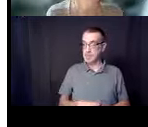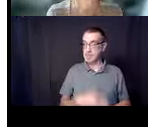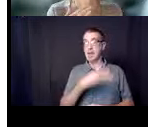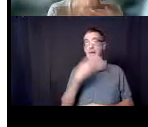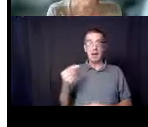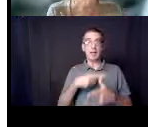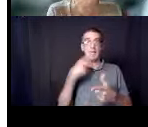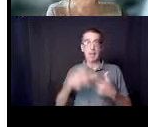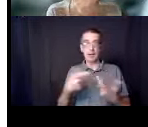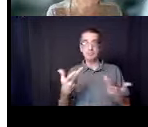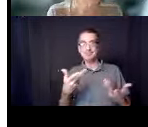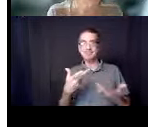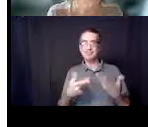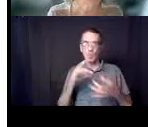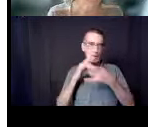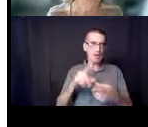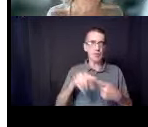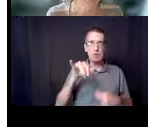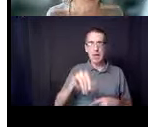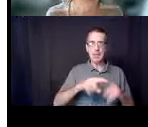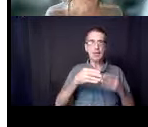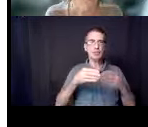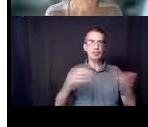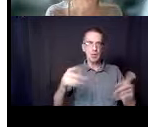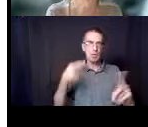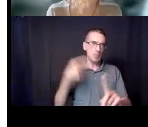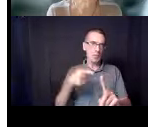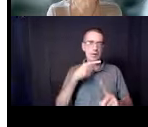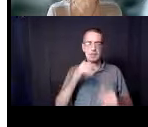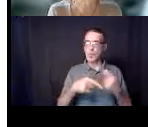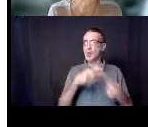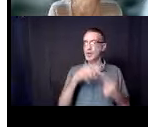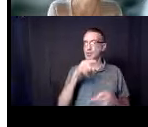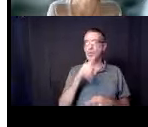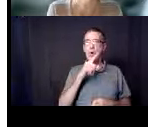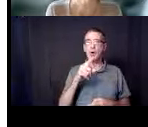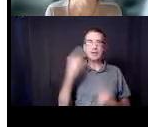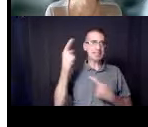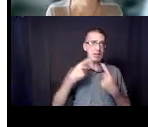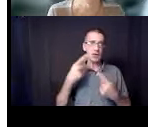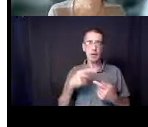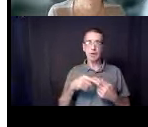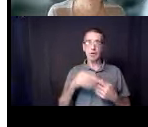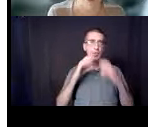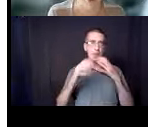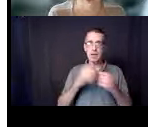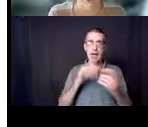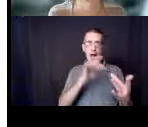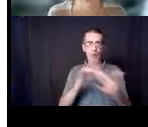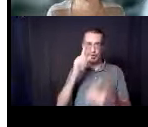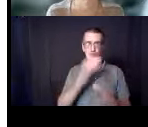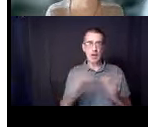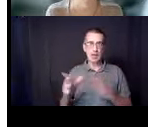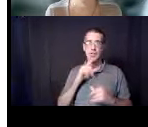And then kind of related to that, but a general point is that when you are considering communications and outreach strategies